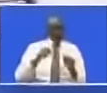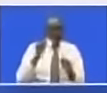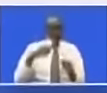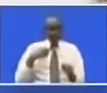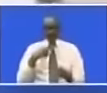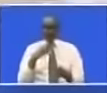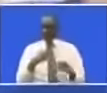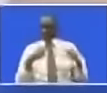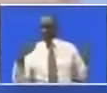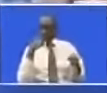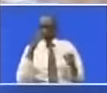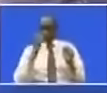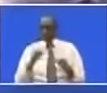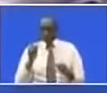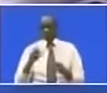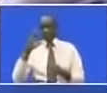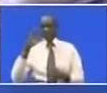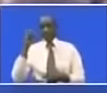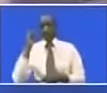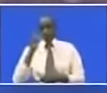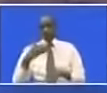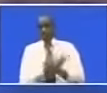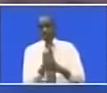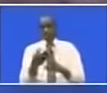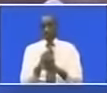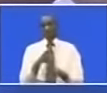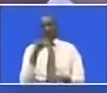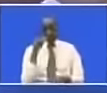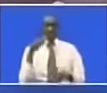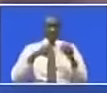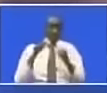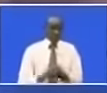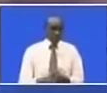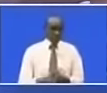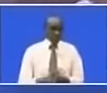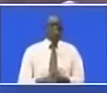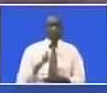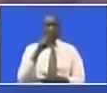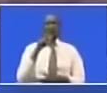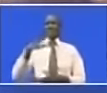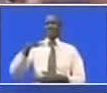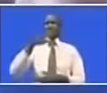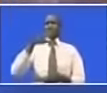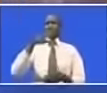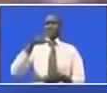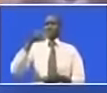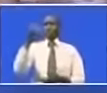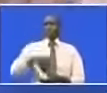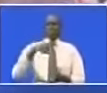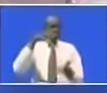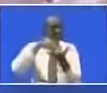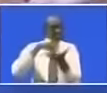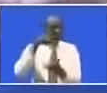plans by the ruling party. Nimepata kwamba katika kituo kimoja